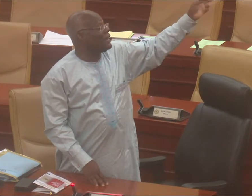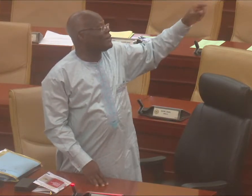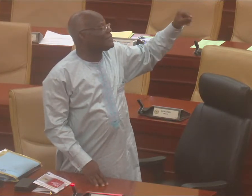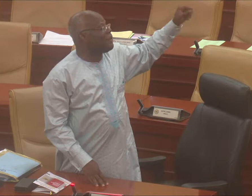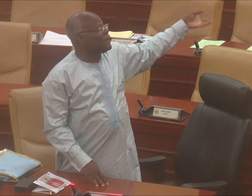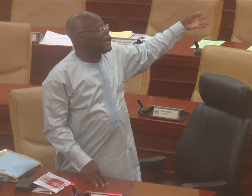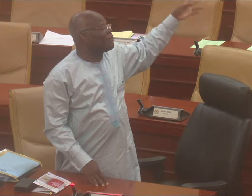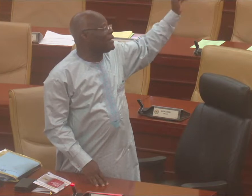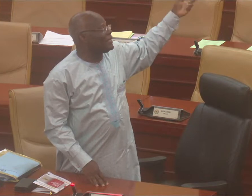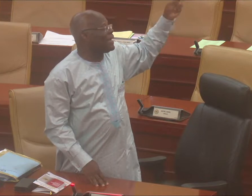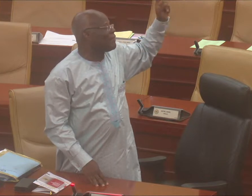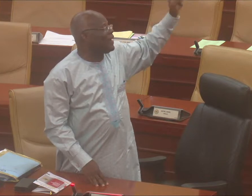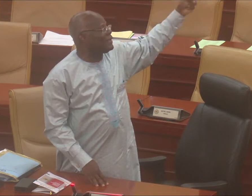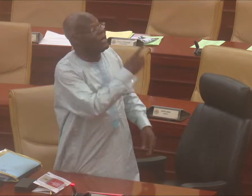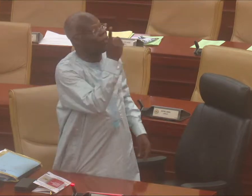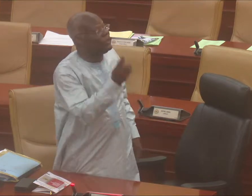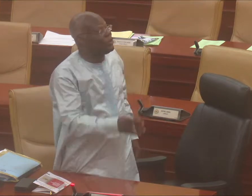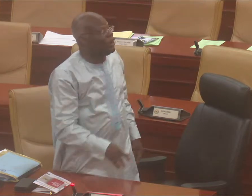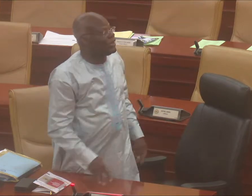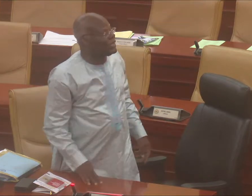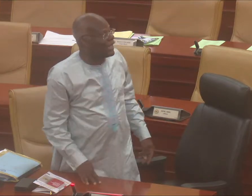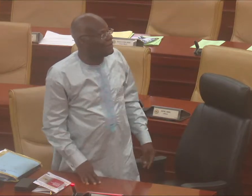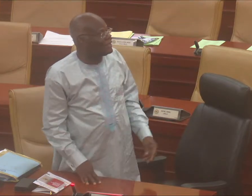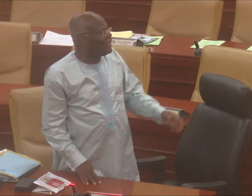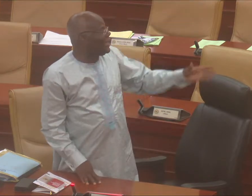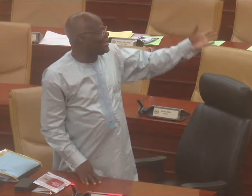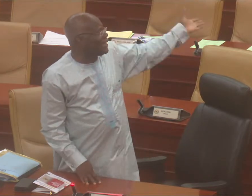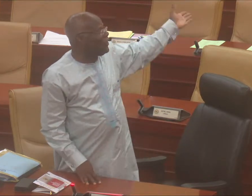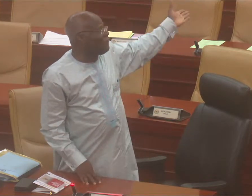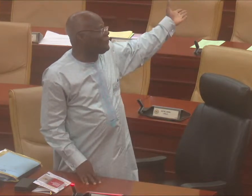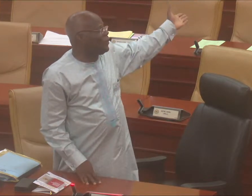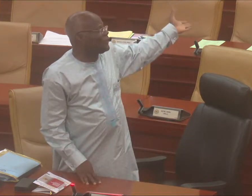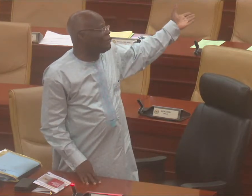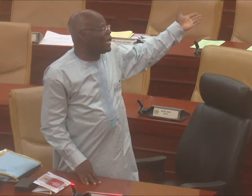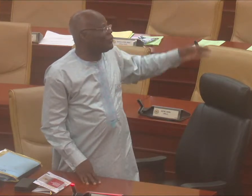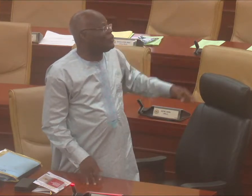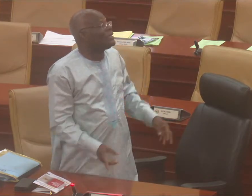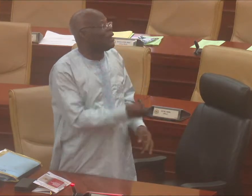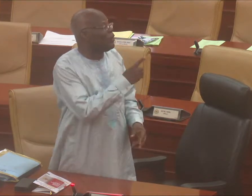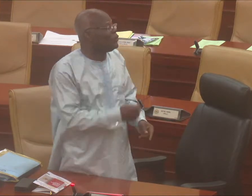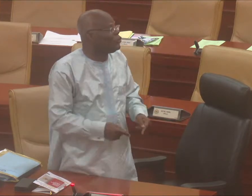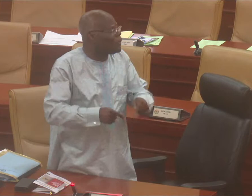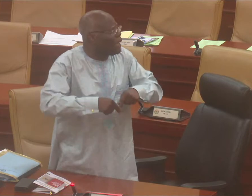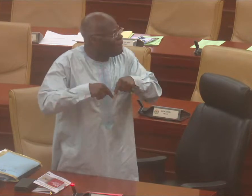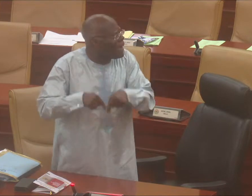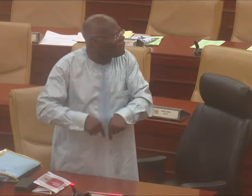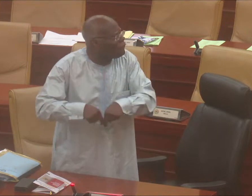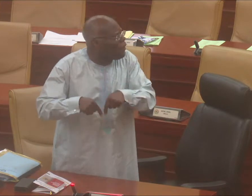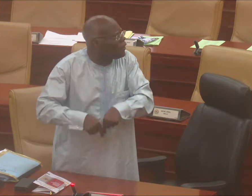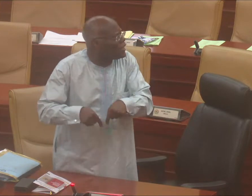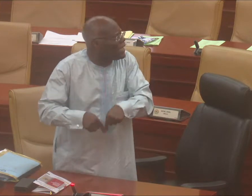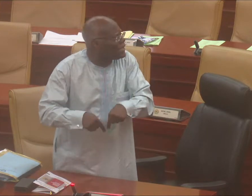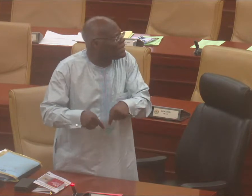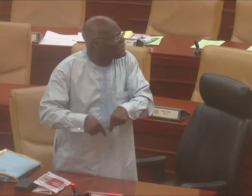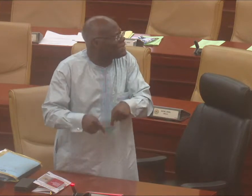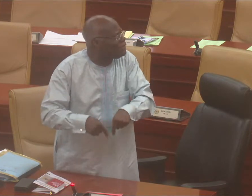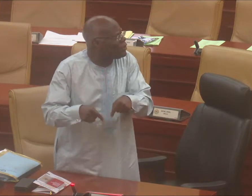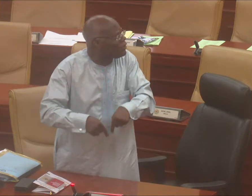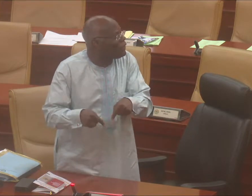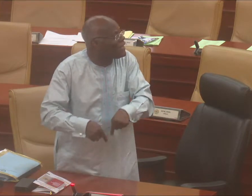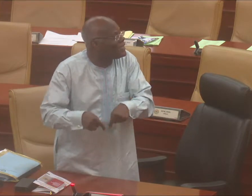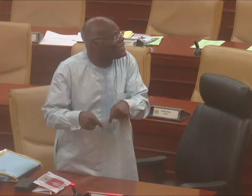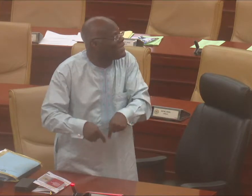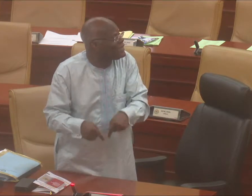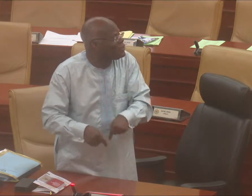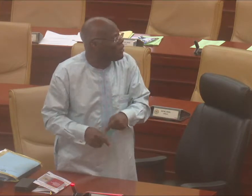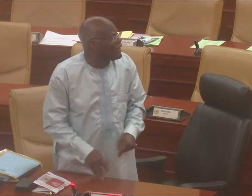countries, America, Britain, advanced, they do in all these countries, except for a few of them that we know, that's what we do. But for the exigency, because